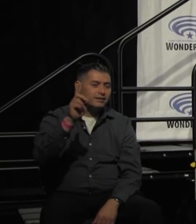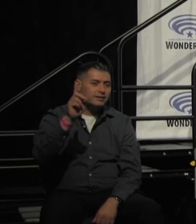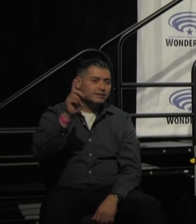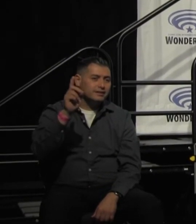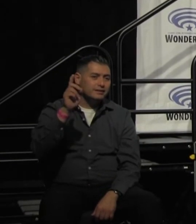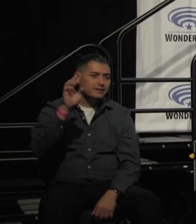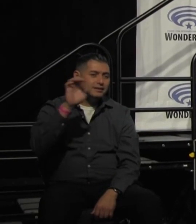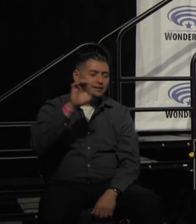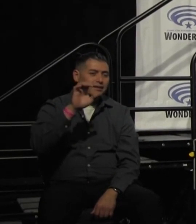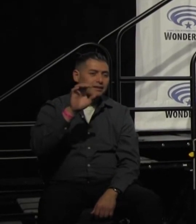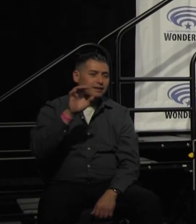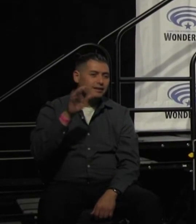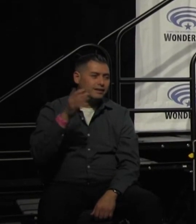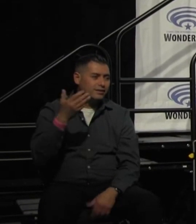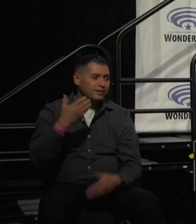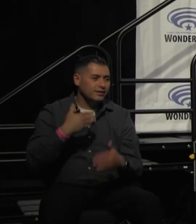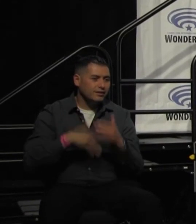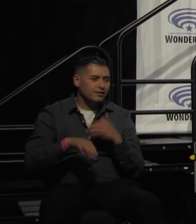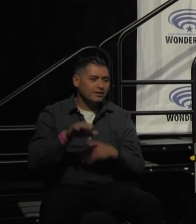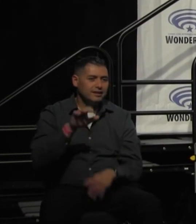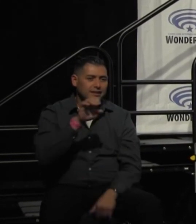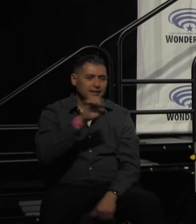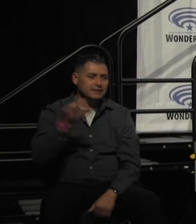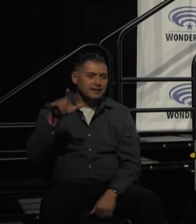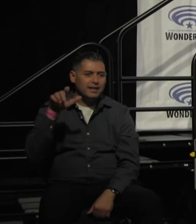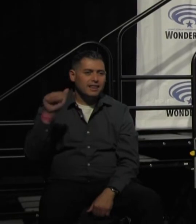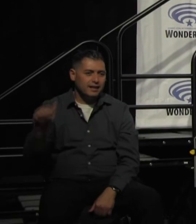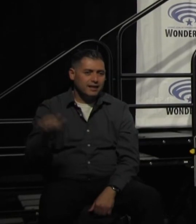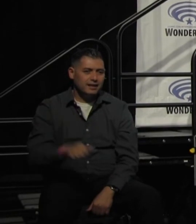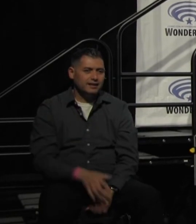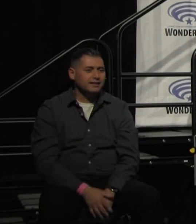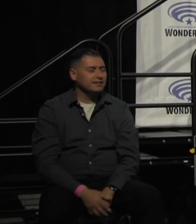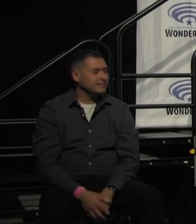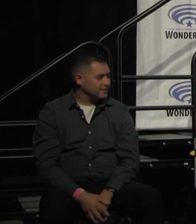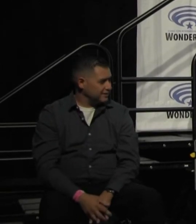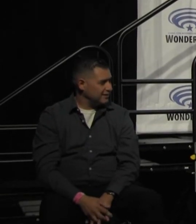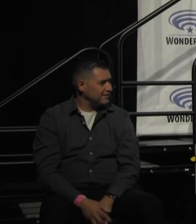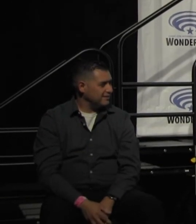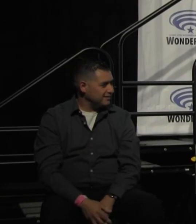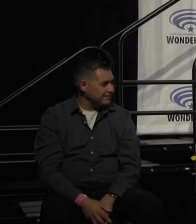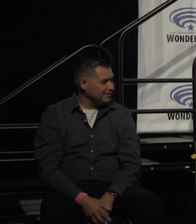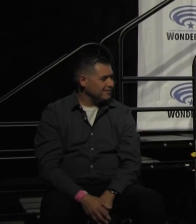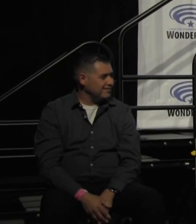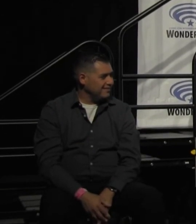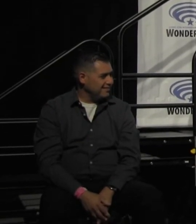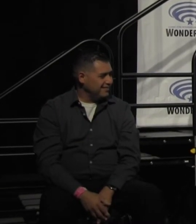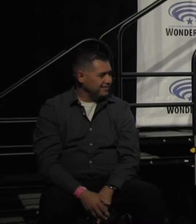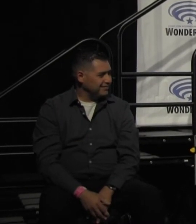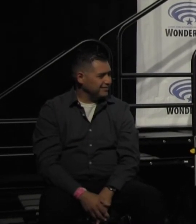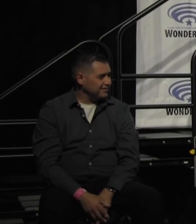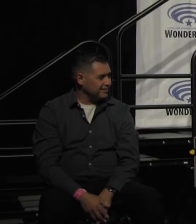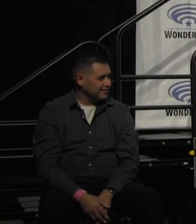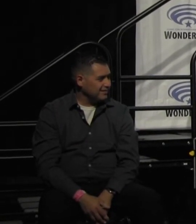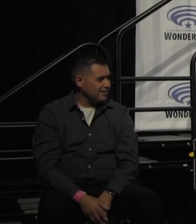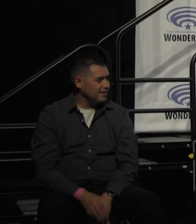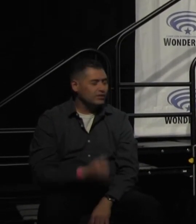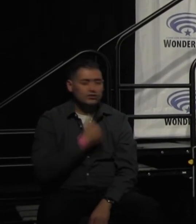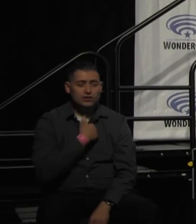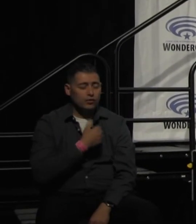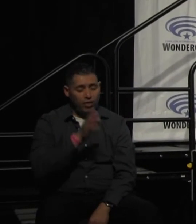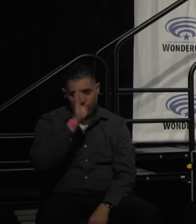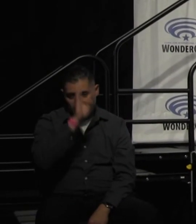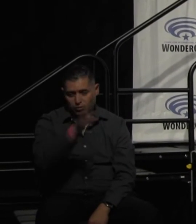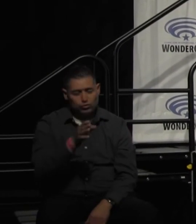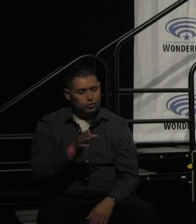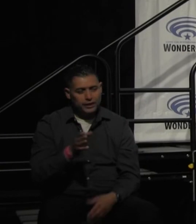late. I was born in East LA. Yes, I was. Alright, sorry, I thought you were gonna go right into it. Okay,